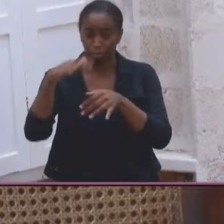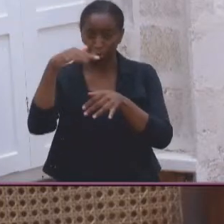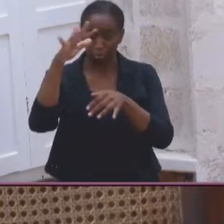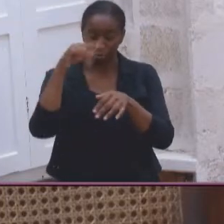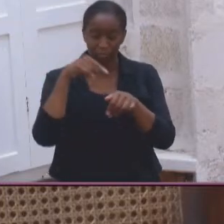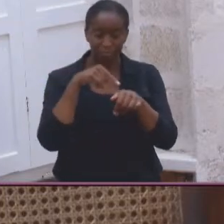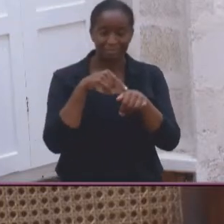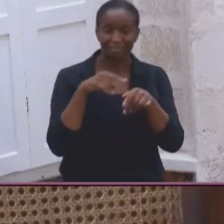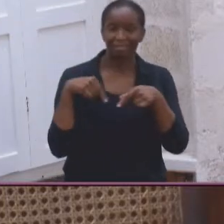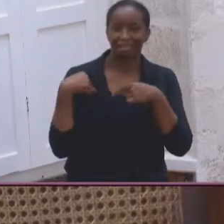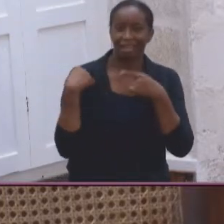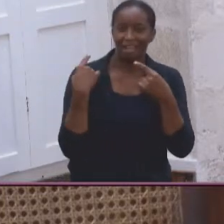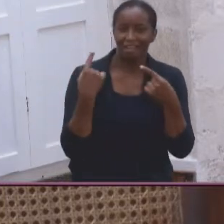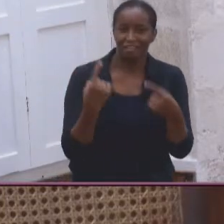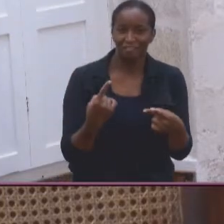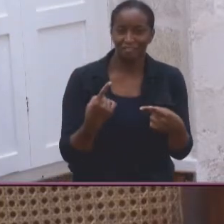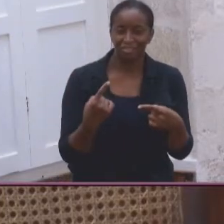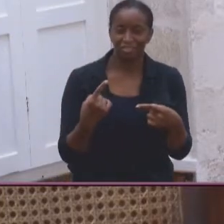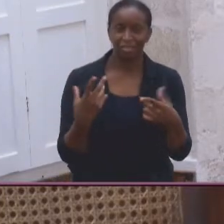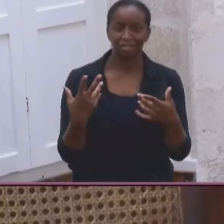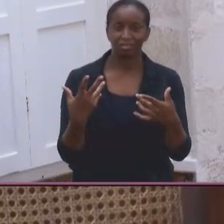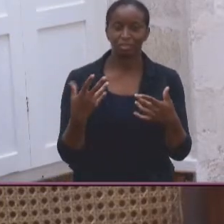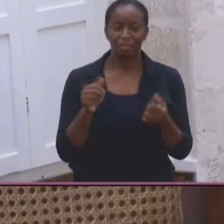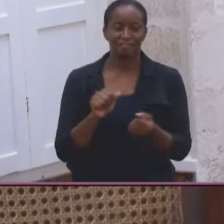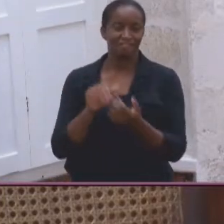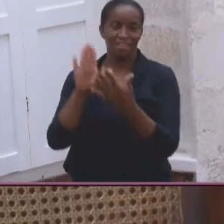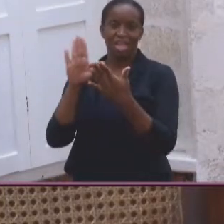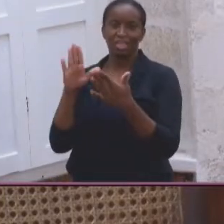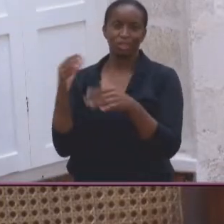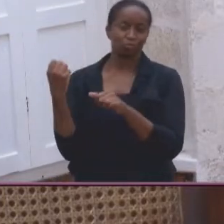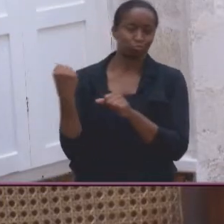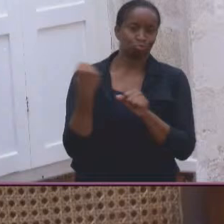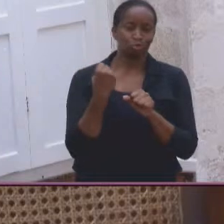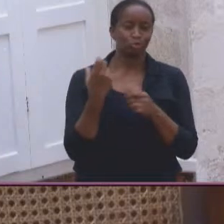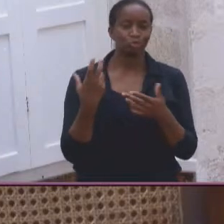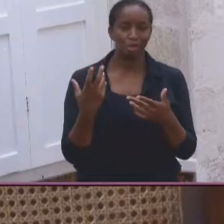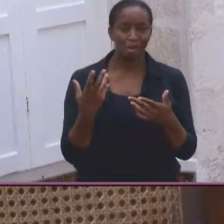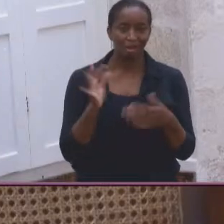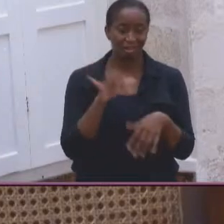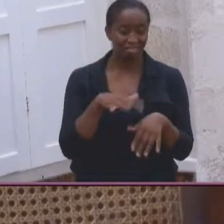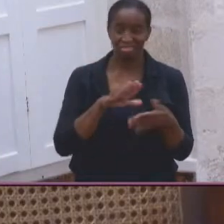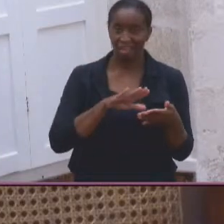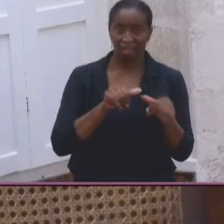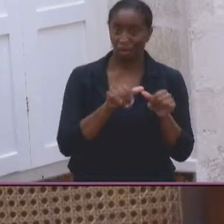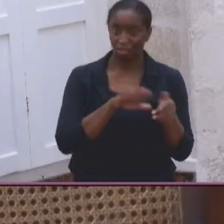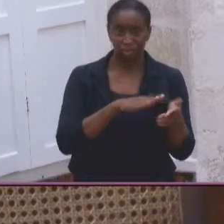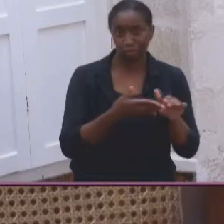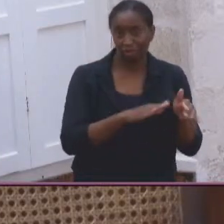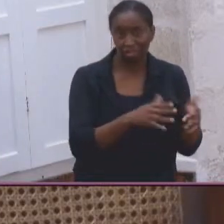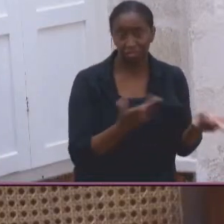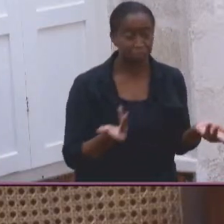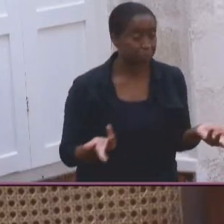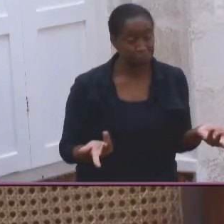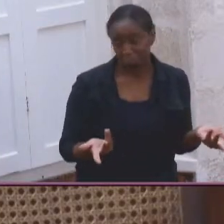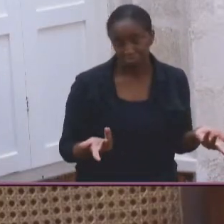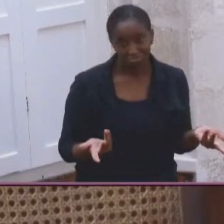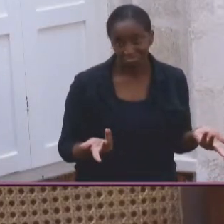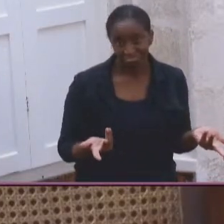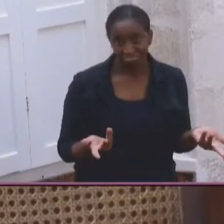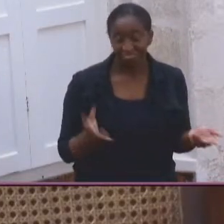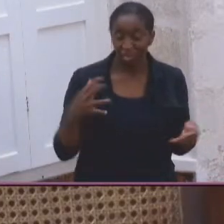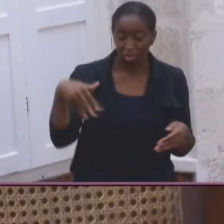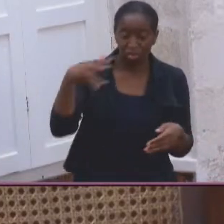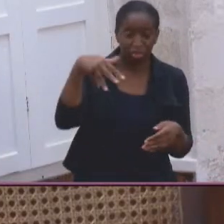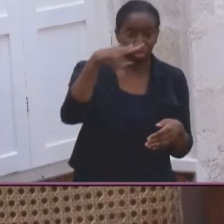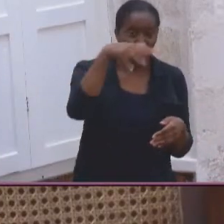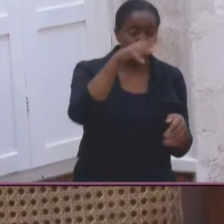controlling the mosquito. It is also an aggressive day biter and thrives in urban environments. So I do